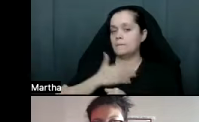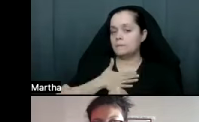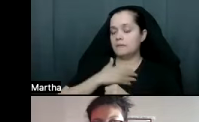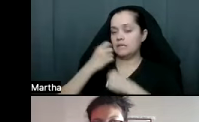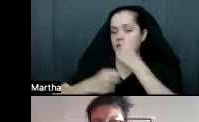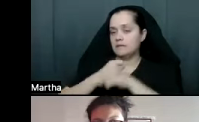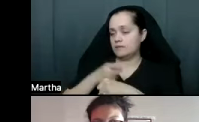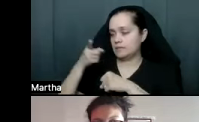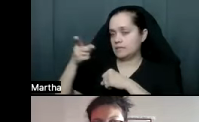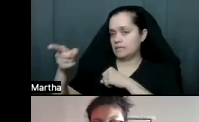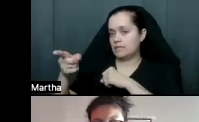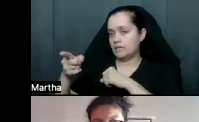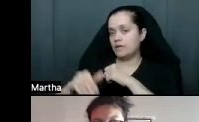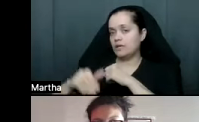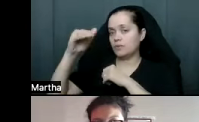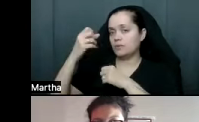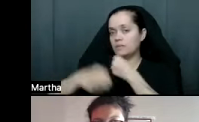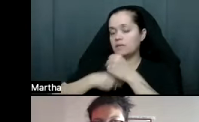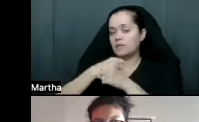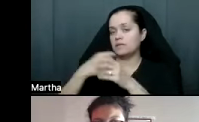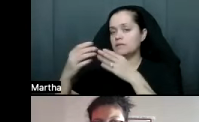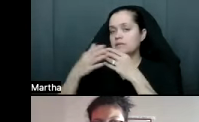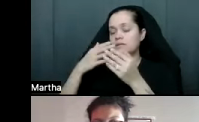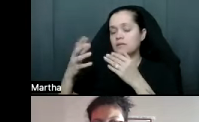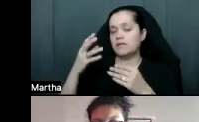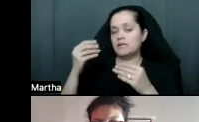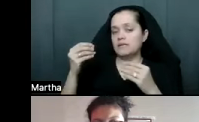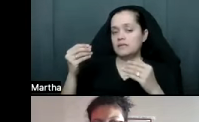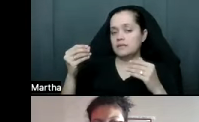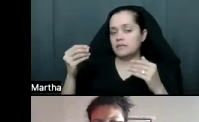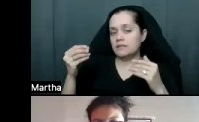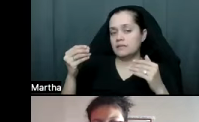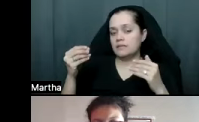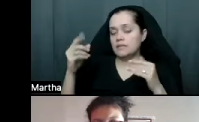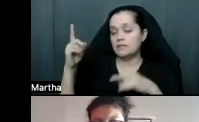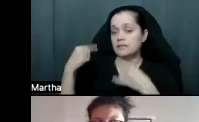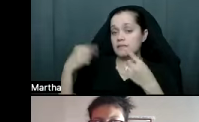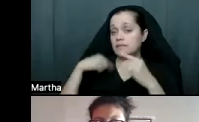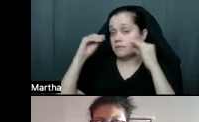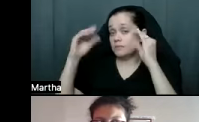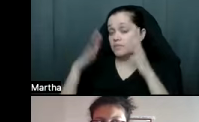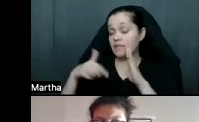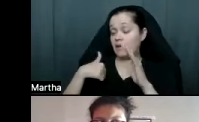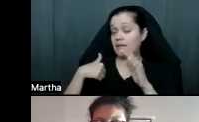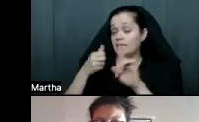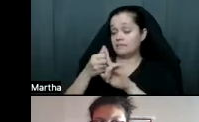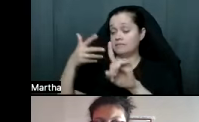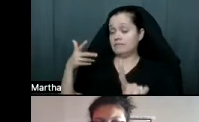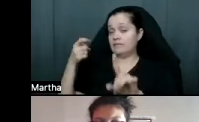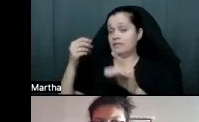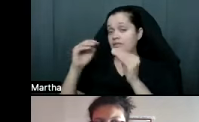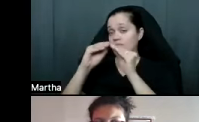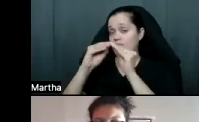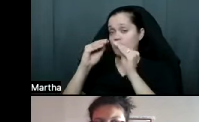there, growing up years anyway. And since I'm the professor, I get to expand a little bit